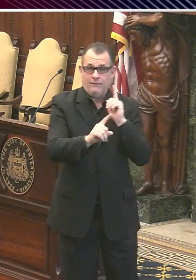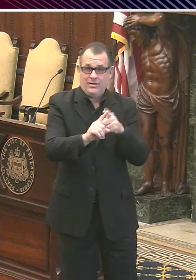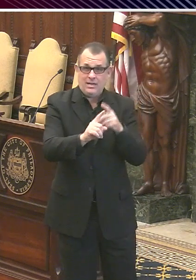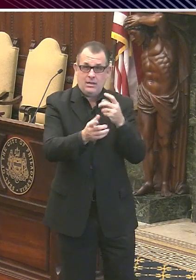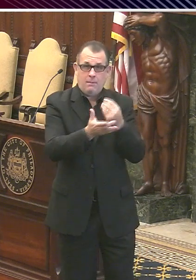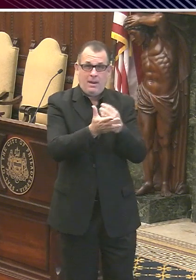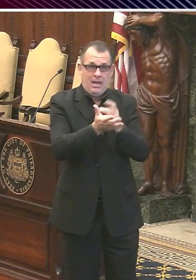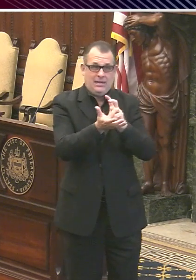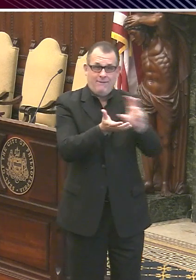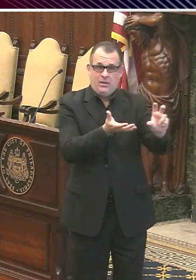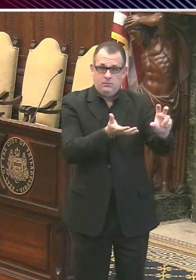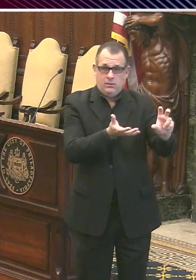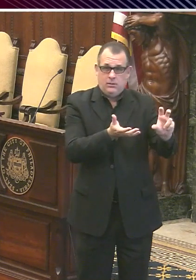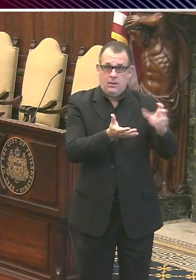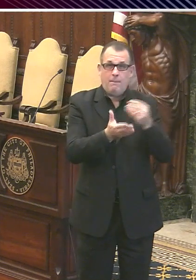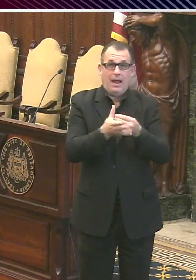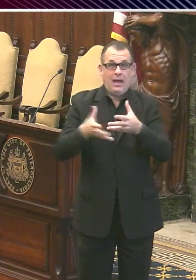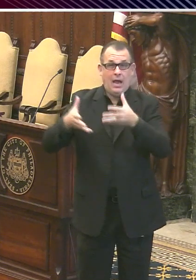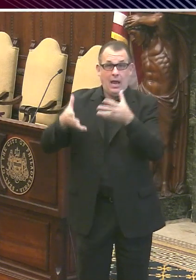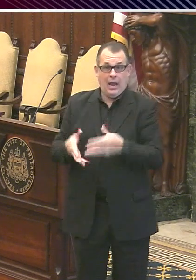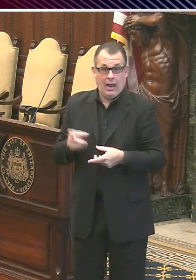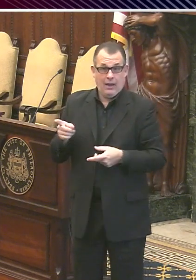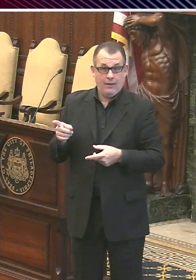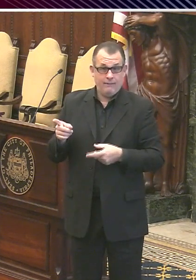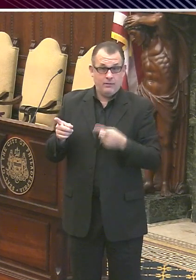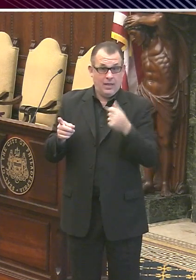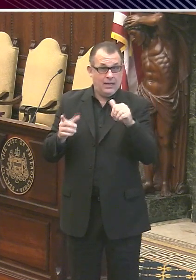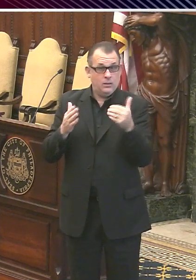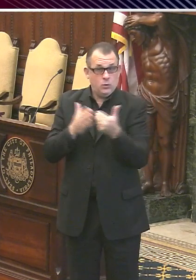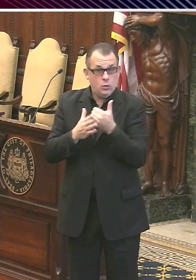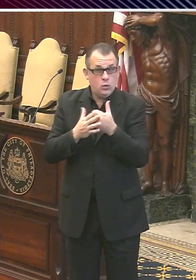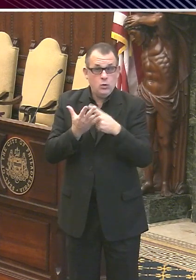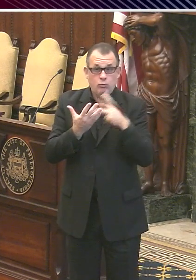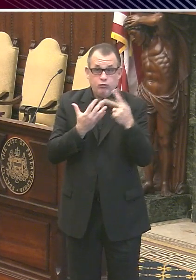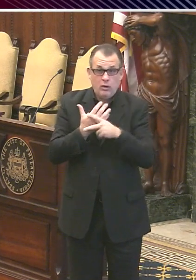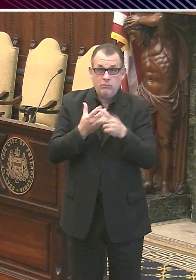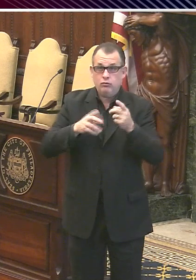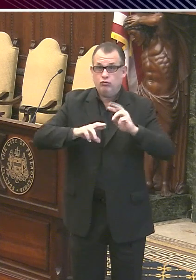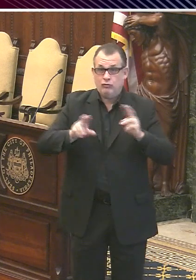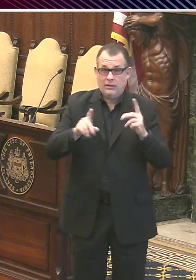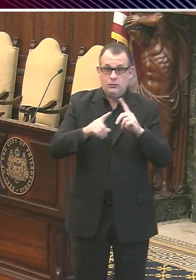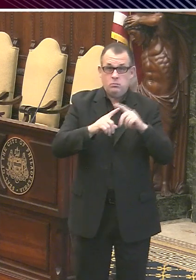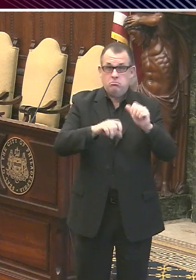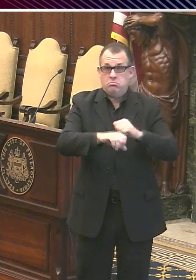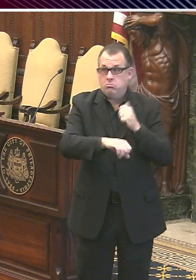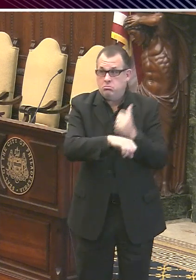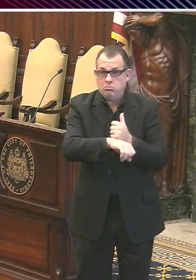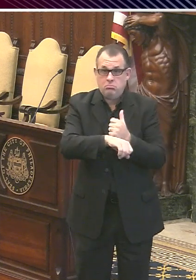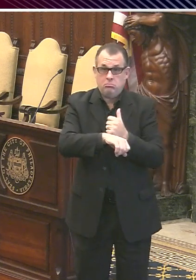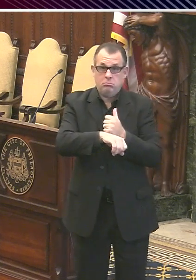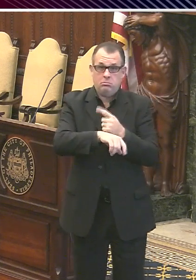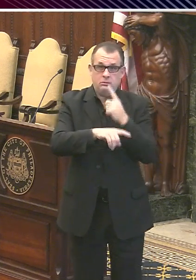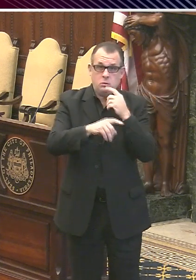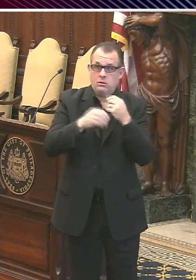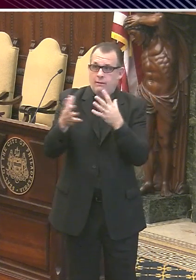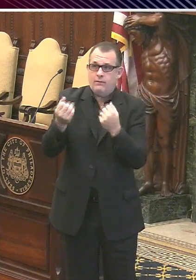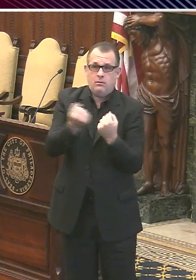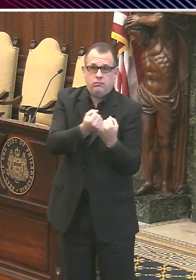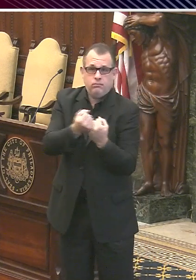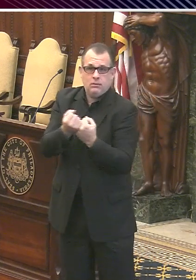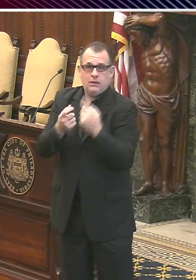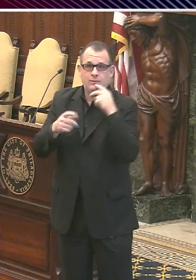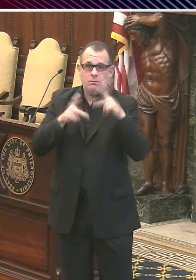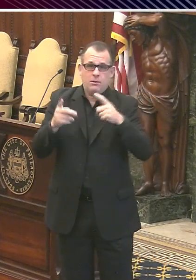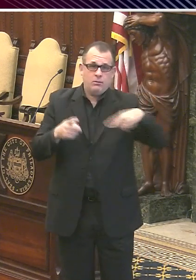that is available? And are there any new initiatives underway? And what kind of assistance are you able to offer everybody from